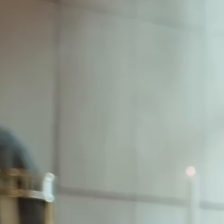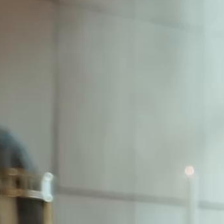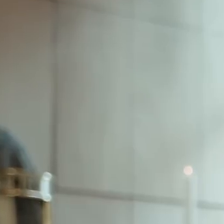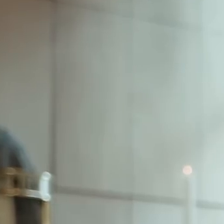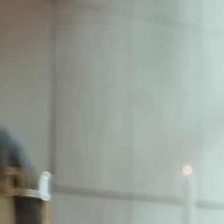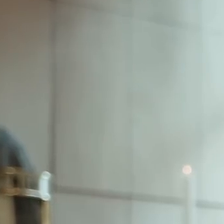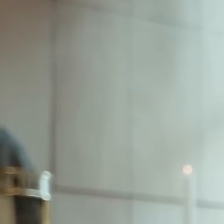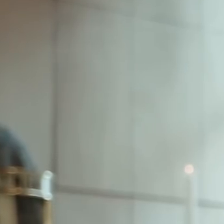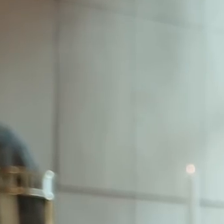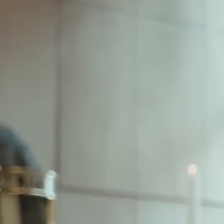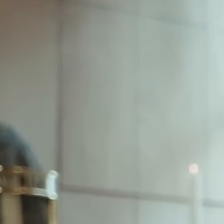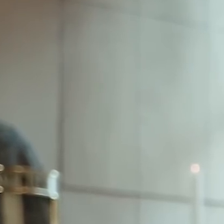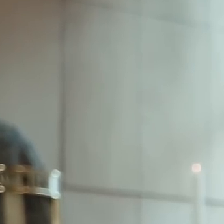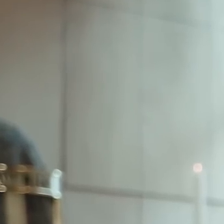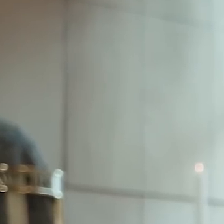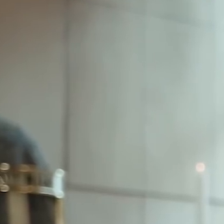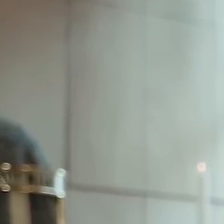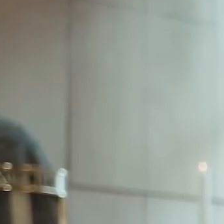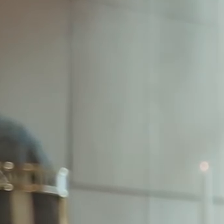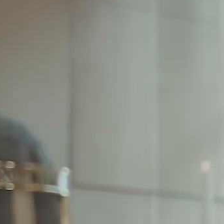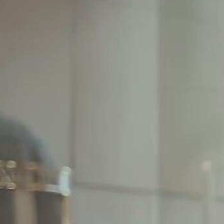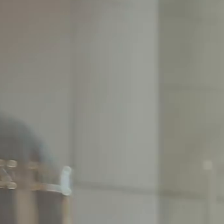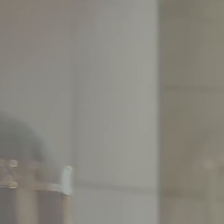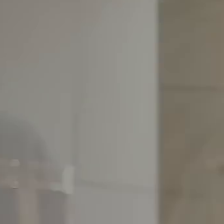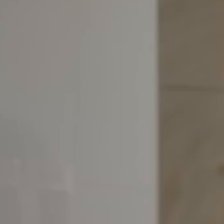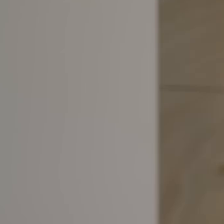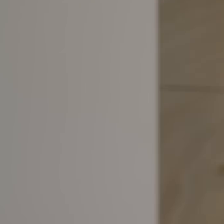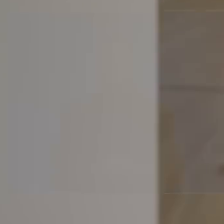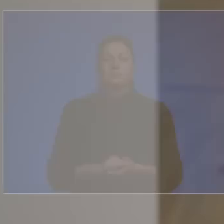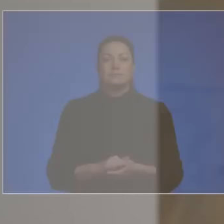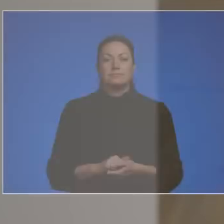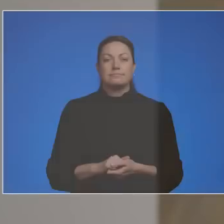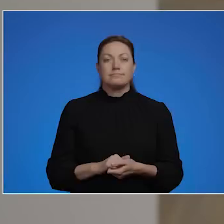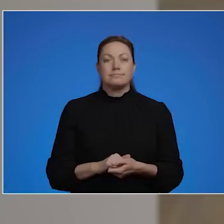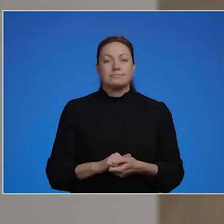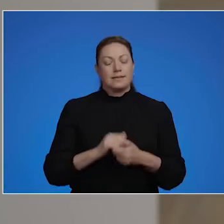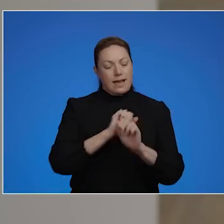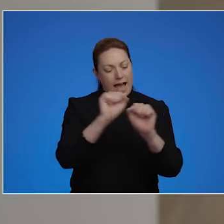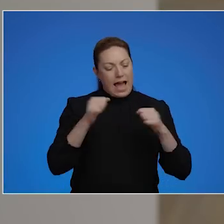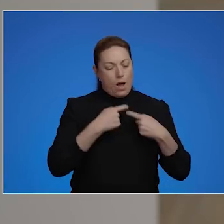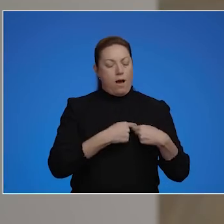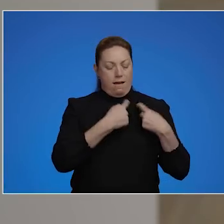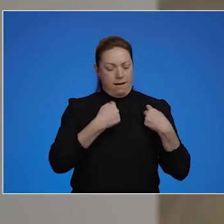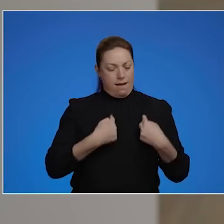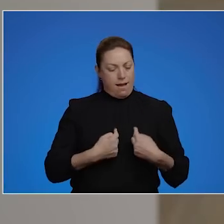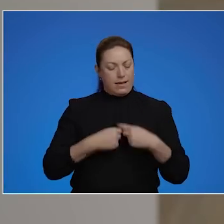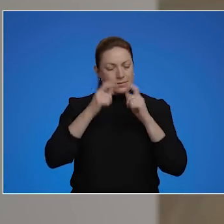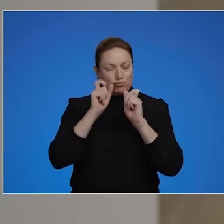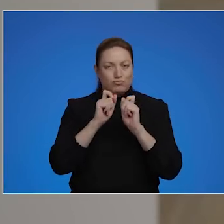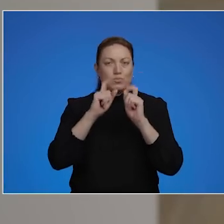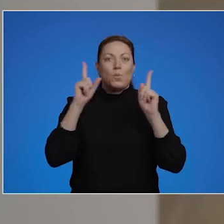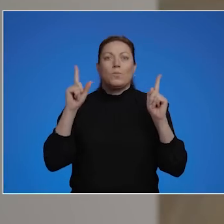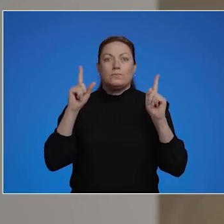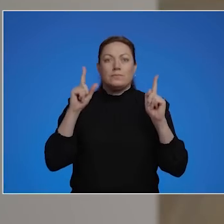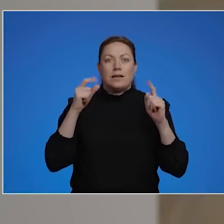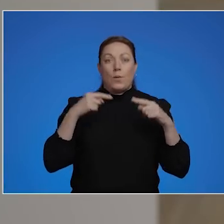body, and life everlasting. Amen. With our hearts ever watchful, let us